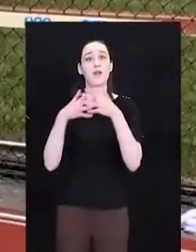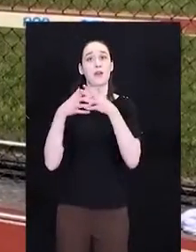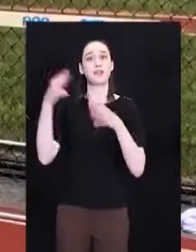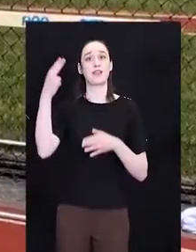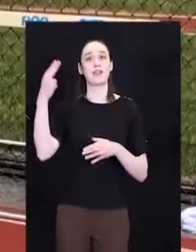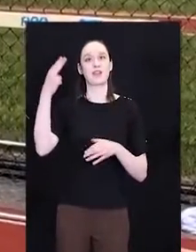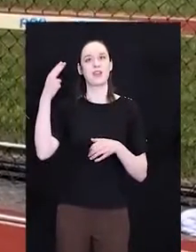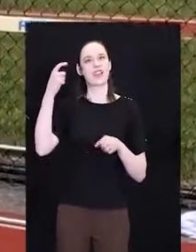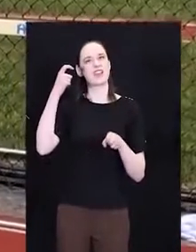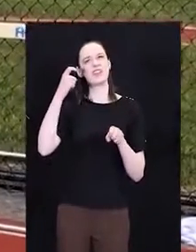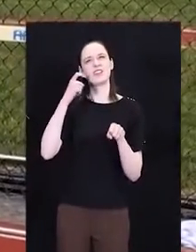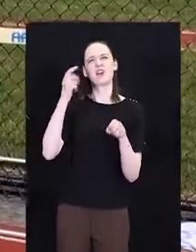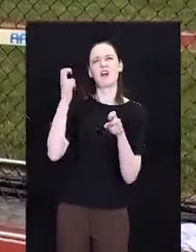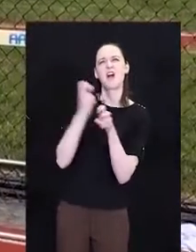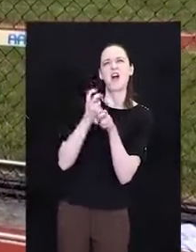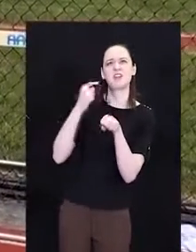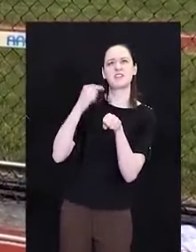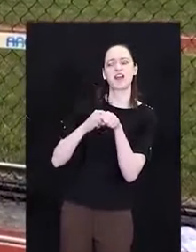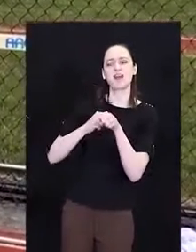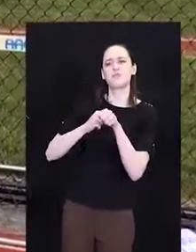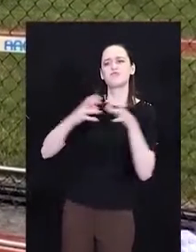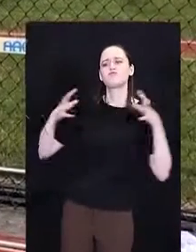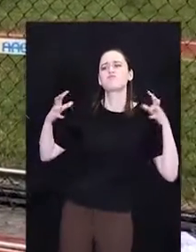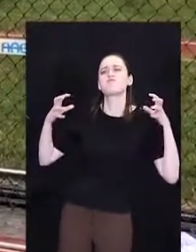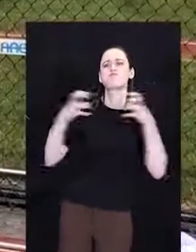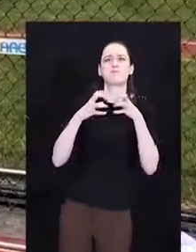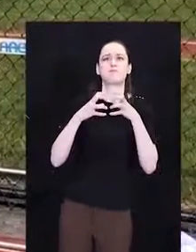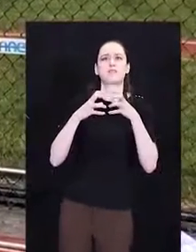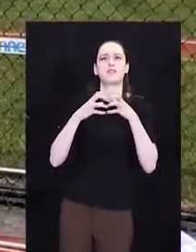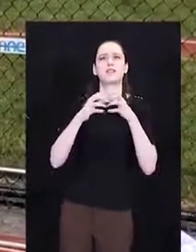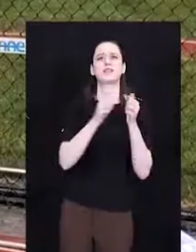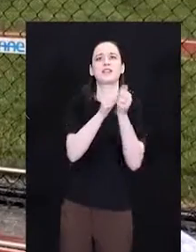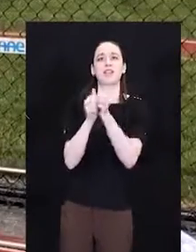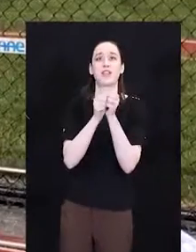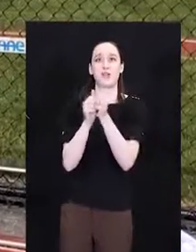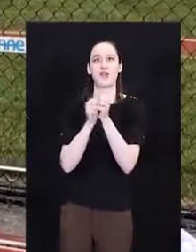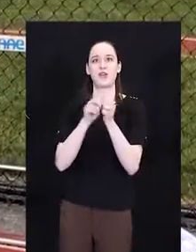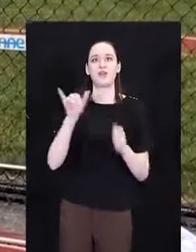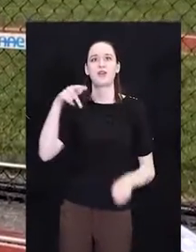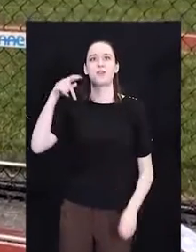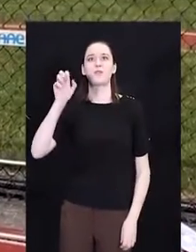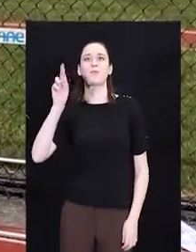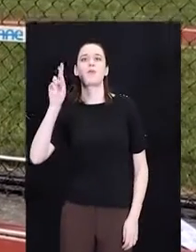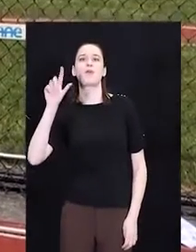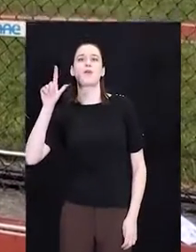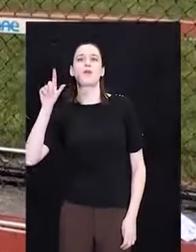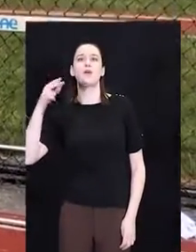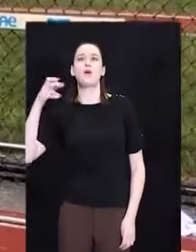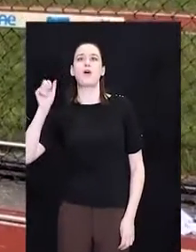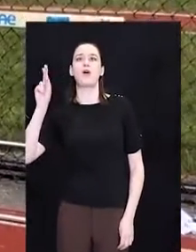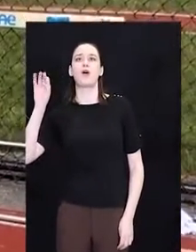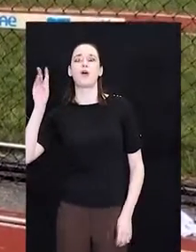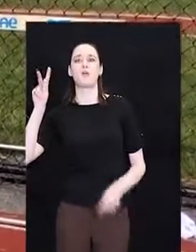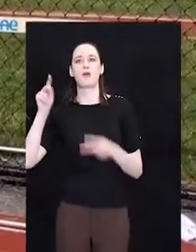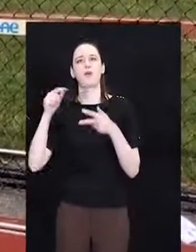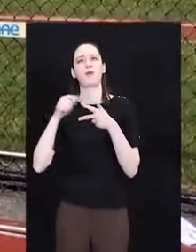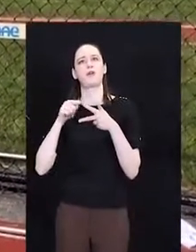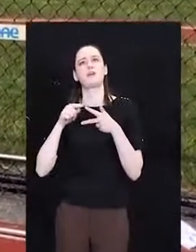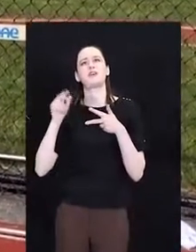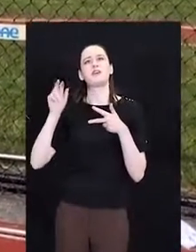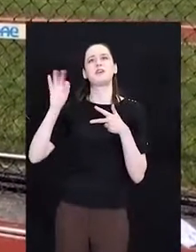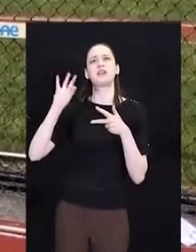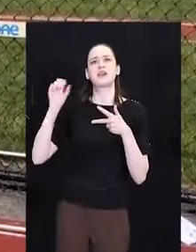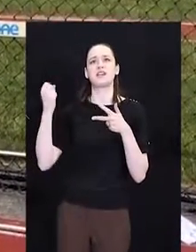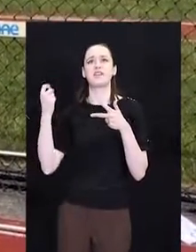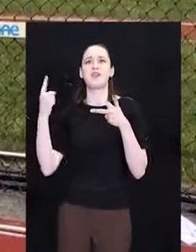Over the course of American history, times of hardship have banded our country together into moments of great unity. Events like Pearl Harbor, 9/11,